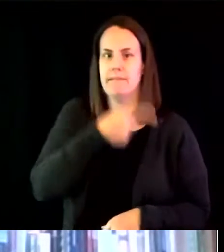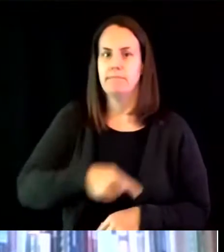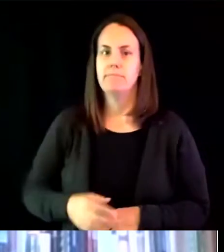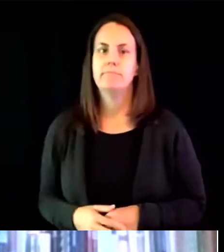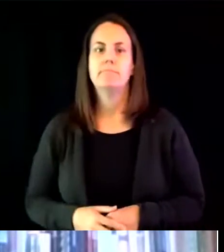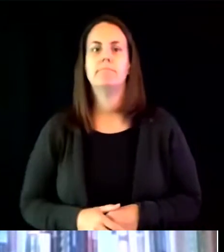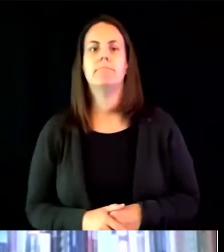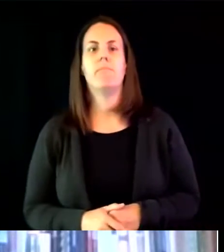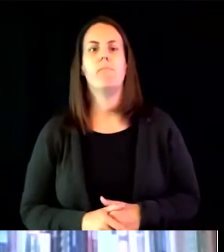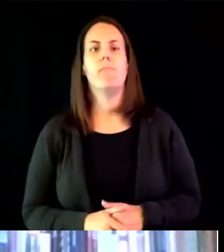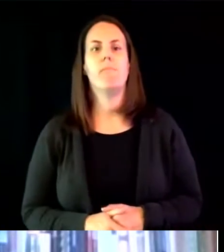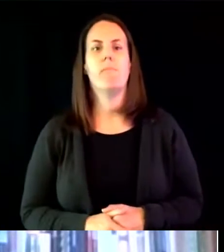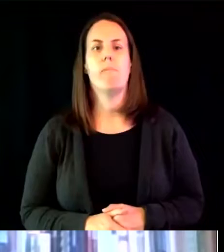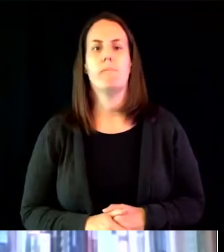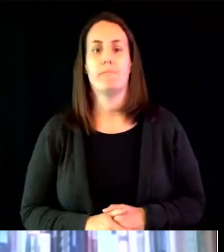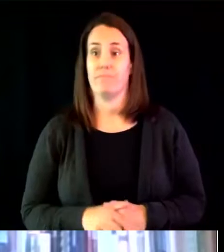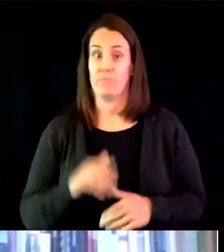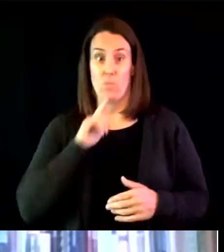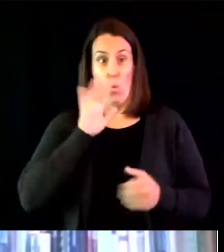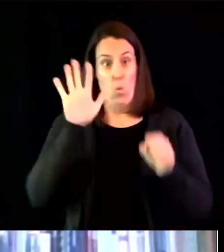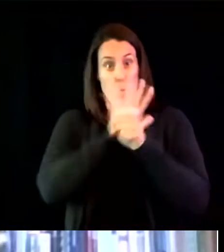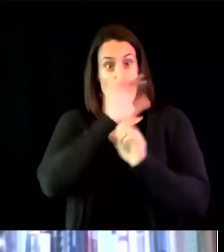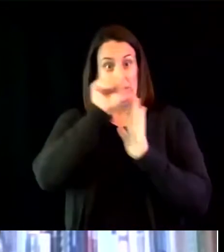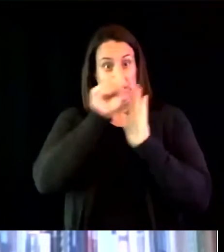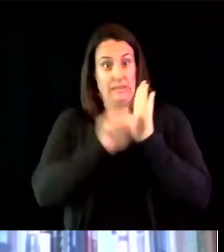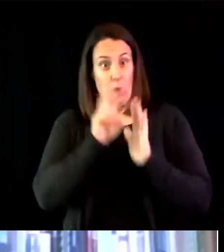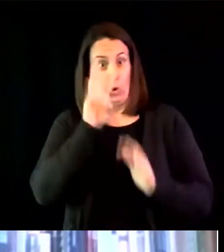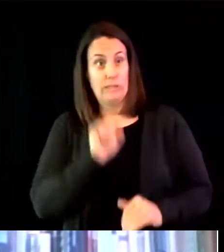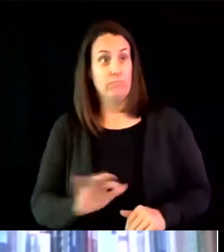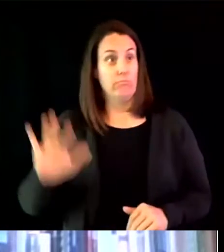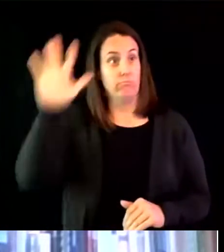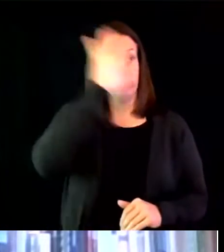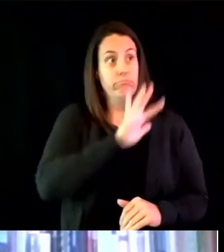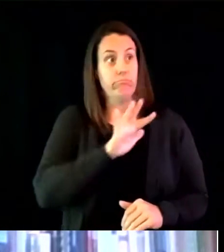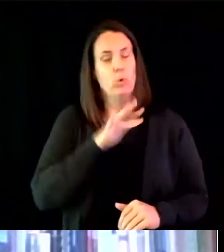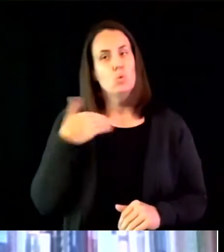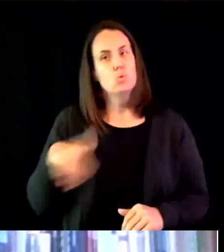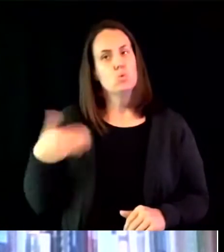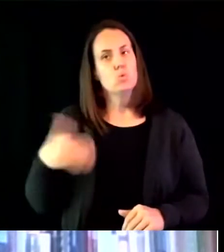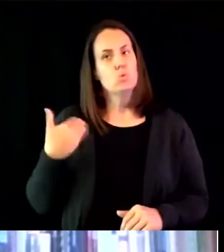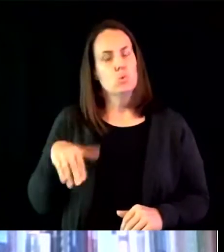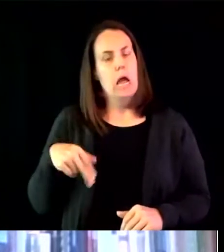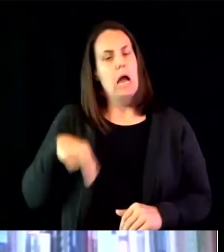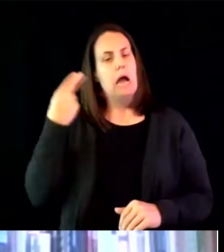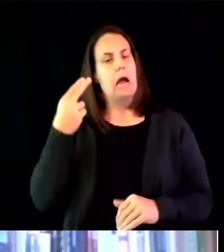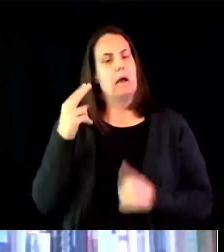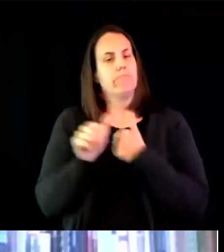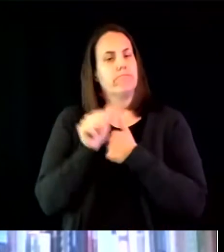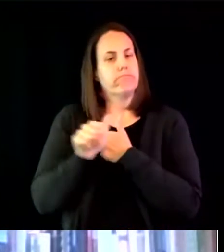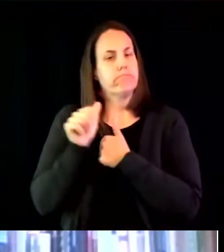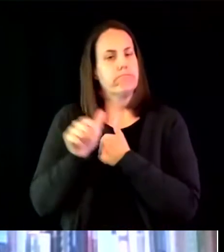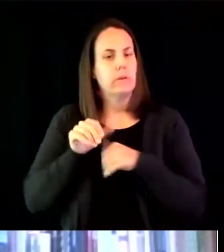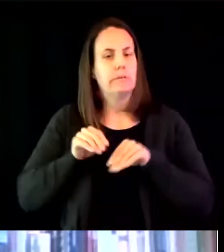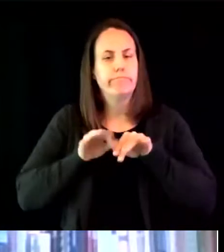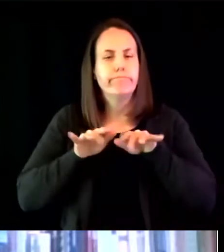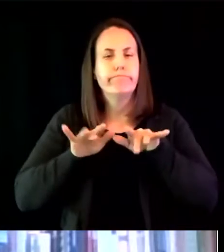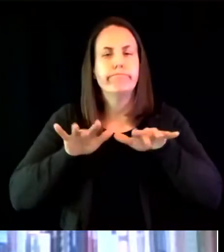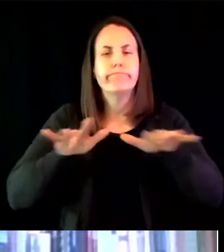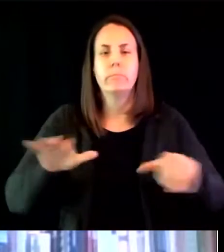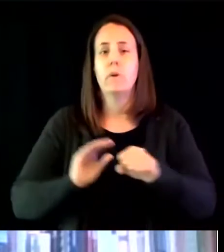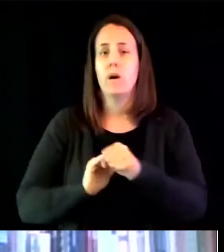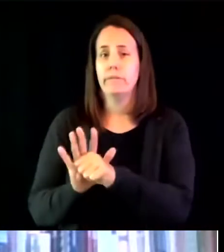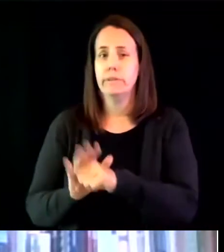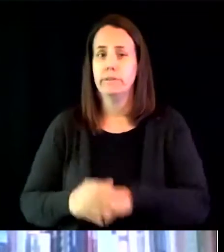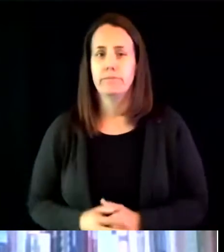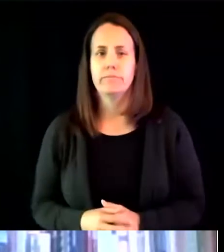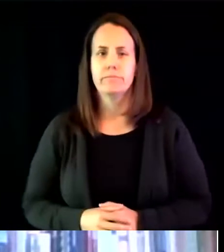all-time high. And not only that, that number is also growing. Many of our ICUs are strained, and every region